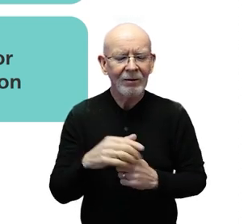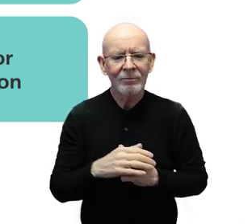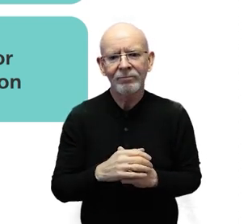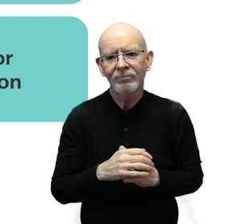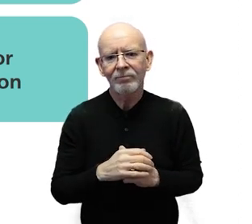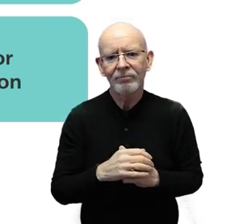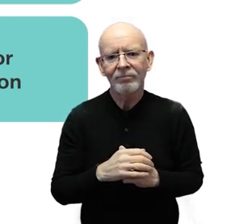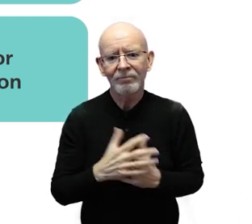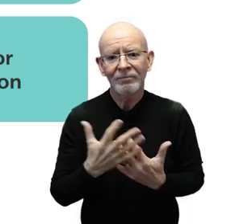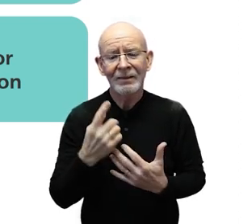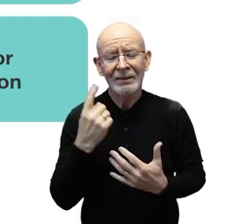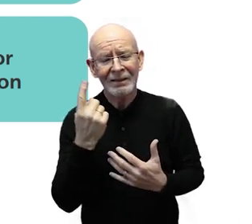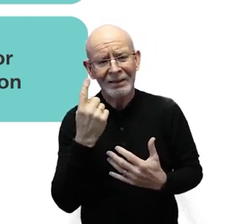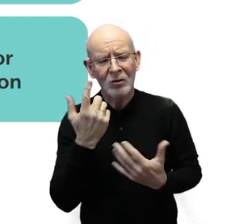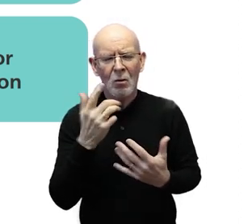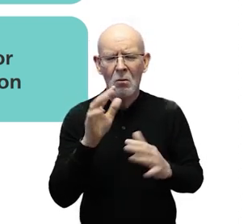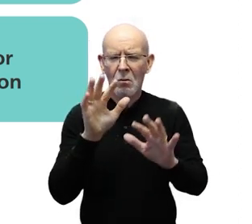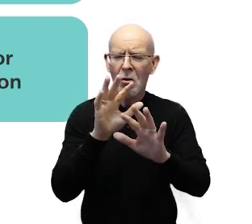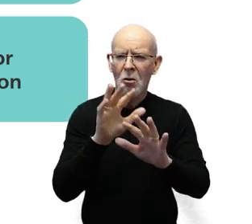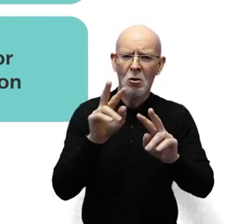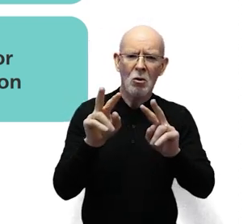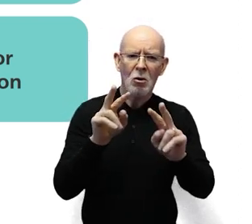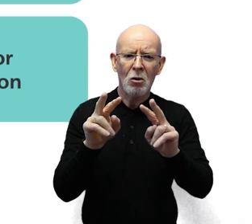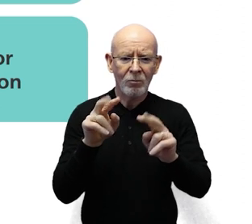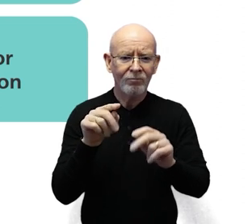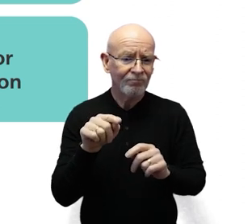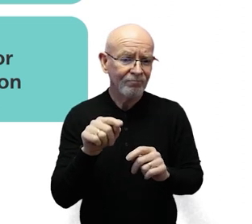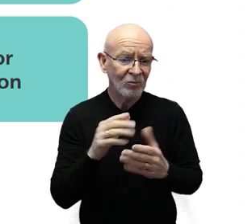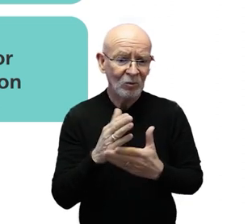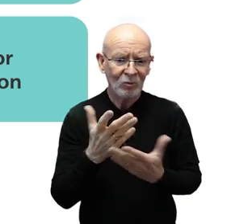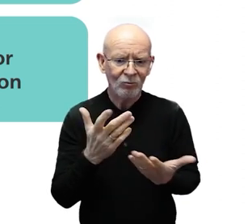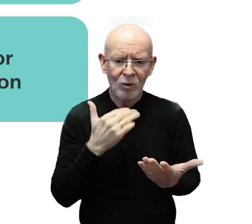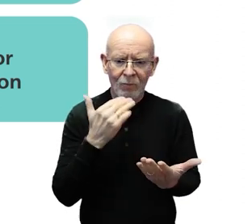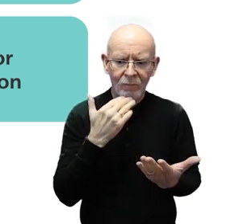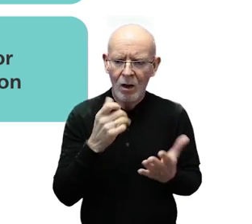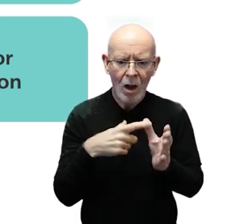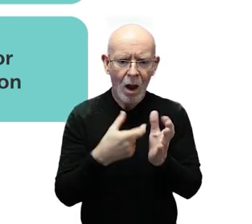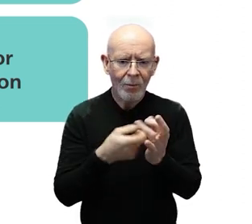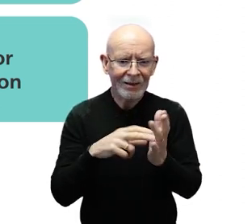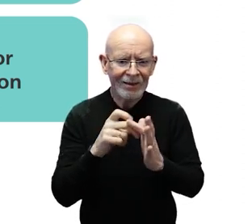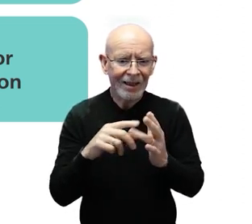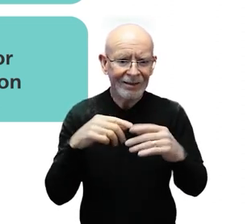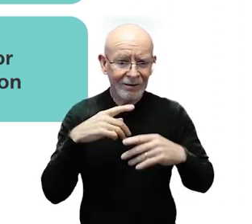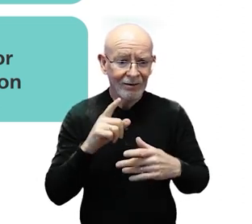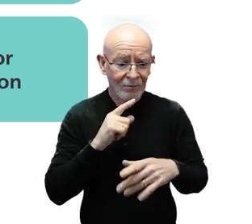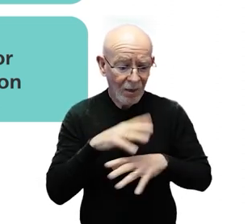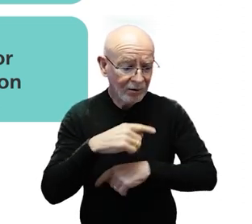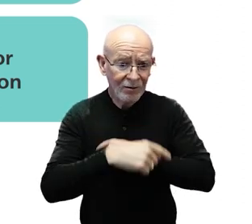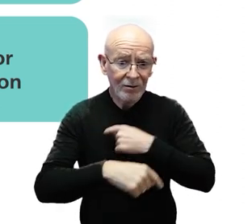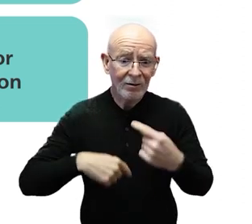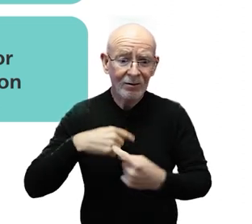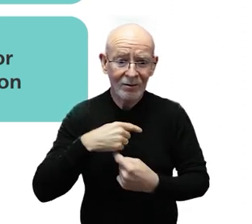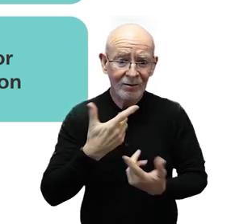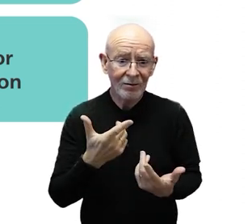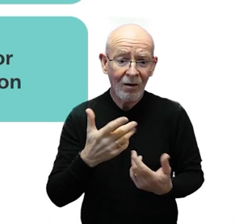Dizziness or blurred vision. This is due to the reduced levels of carbon dioxide in the blood. Not everyone feels